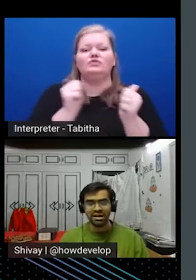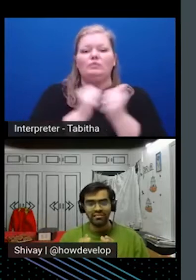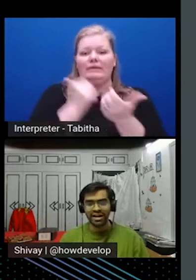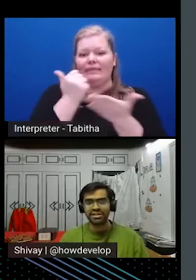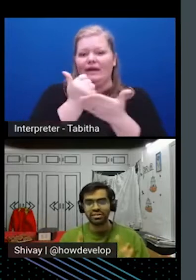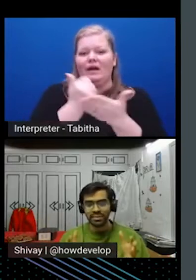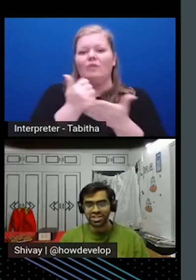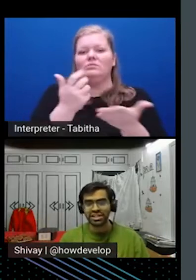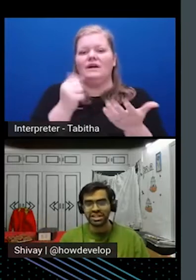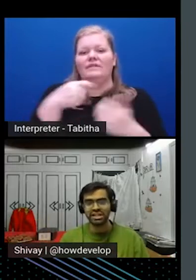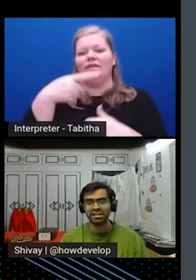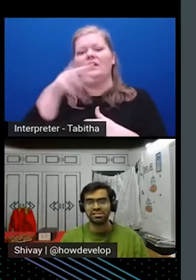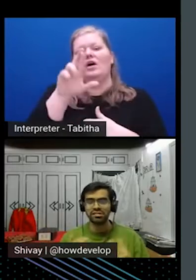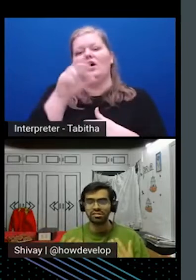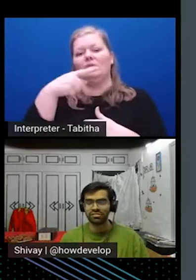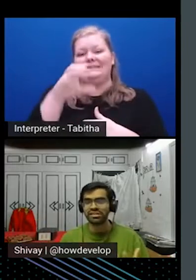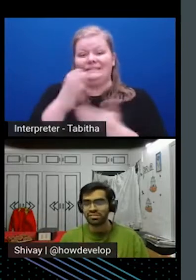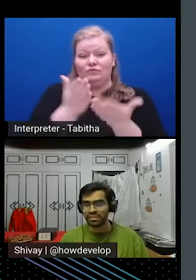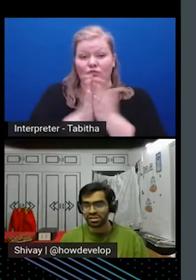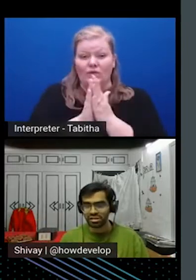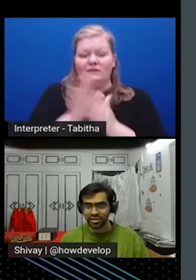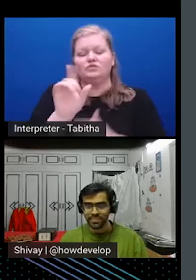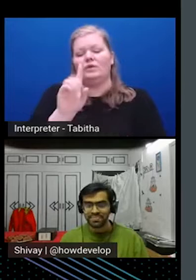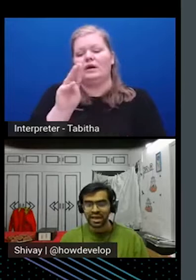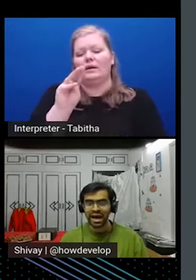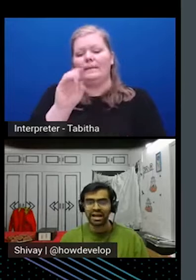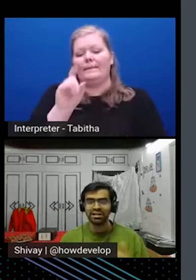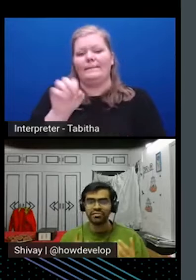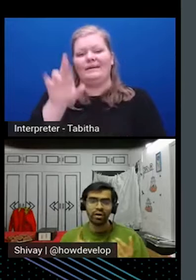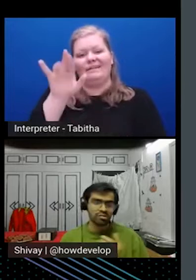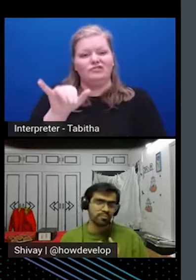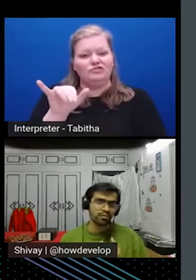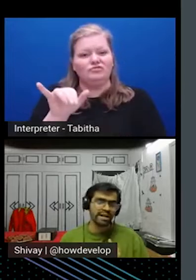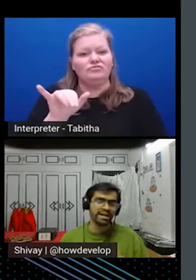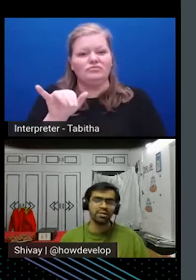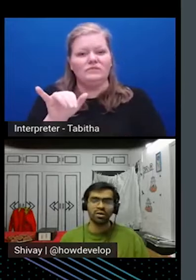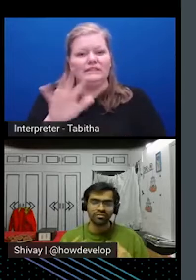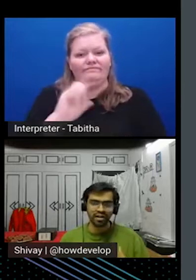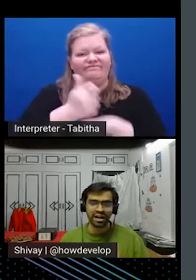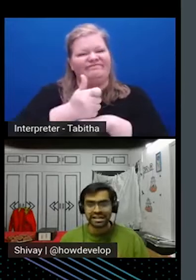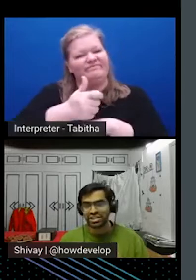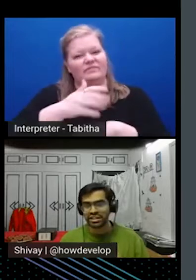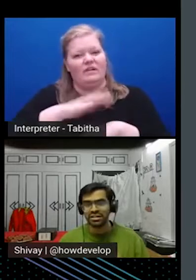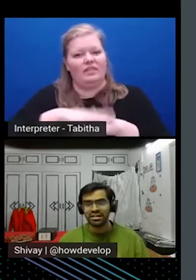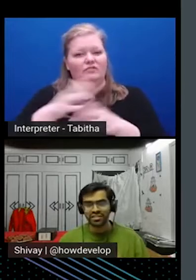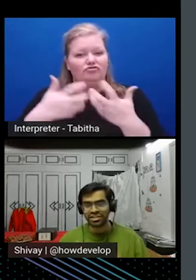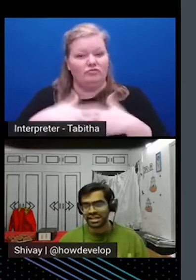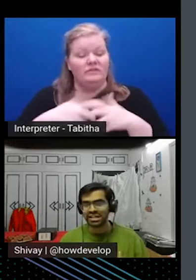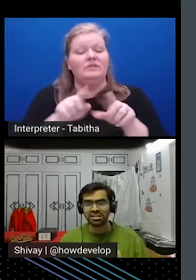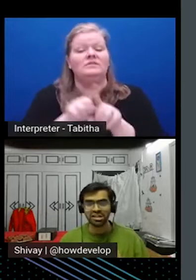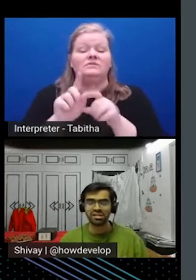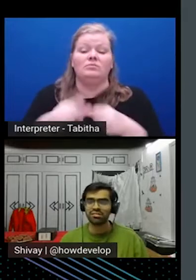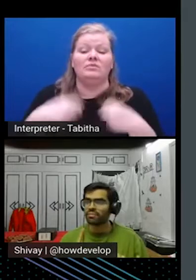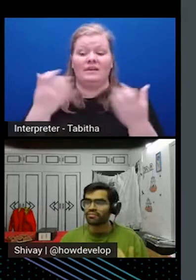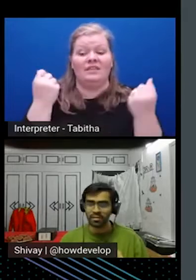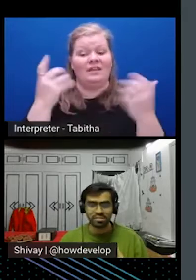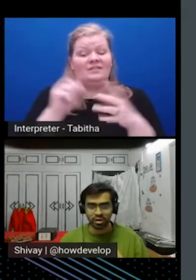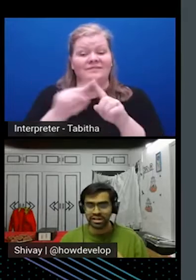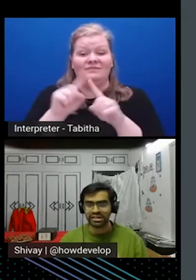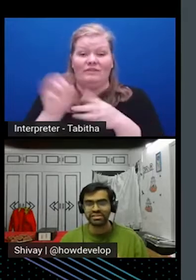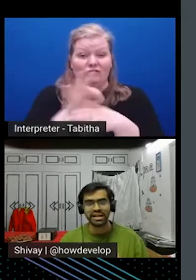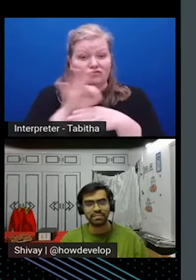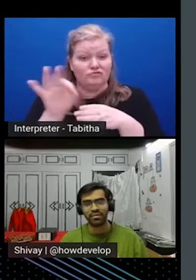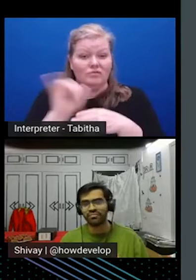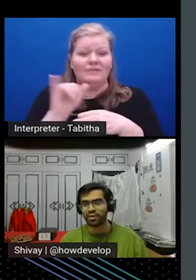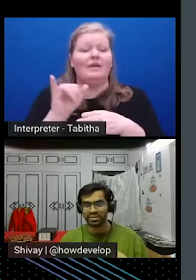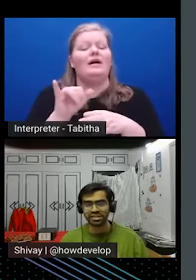requests, where your Meshery is sort of this base server. And we also provide a lot of additional functionality, such as performance